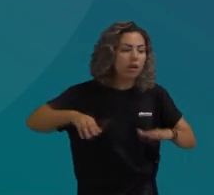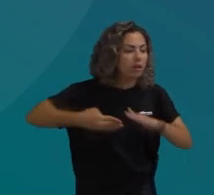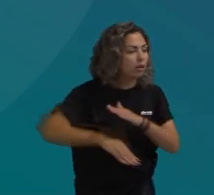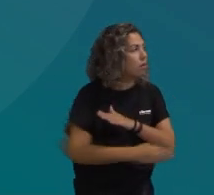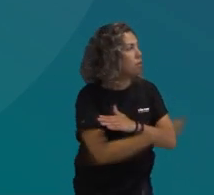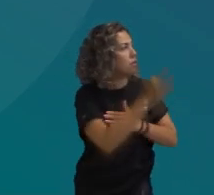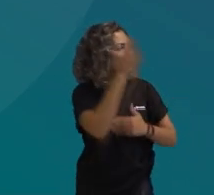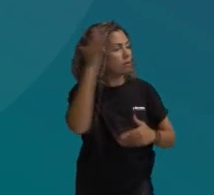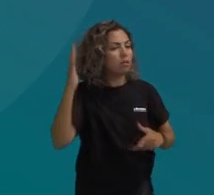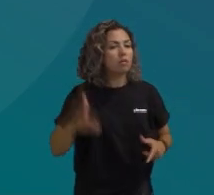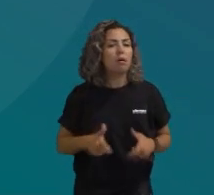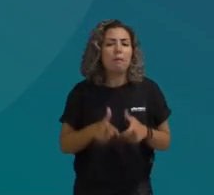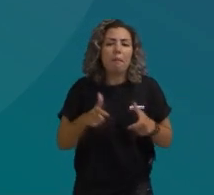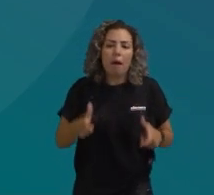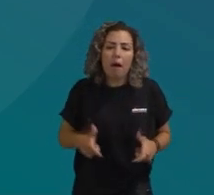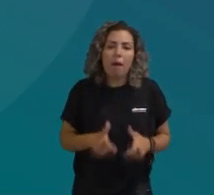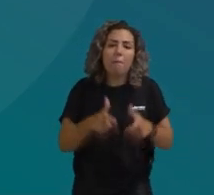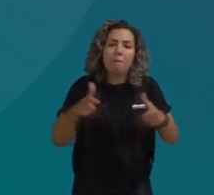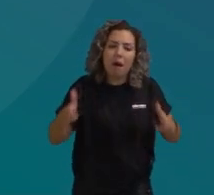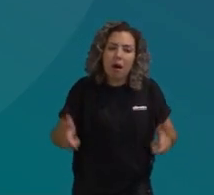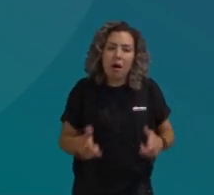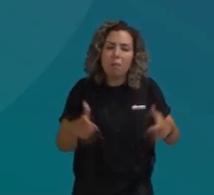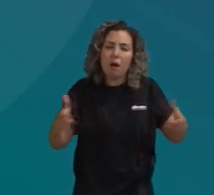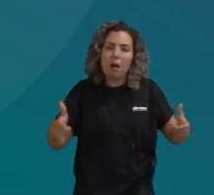We also have a huge